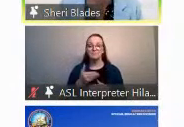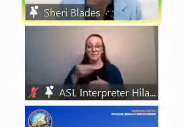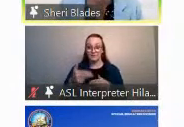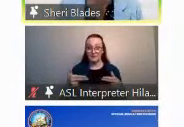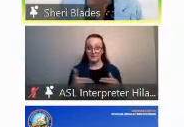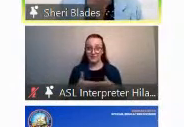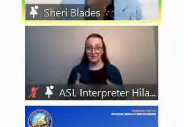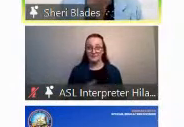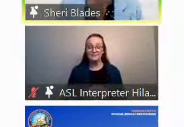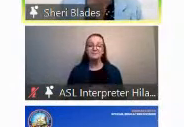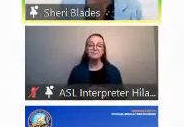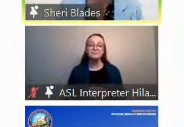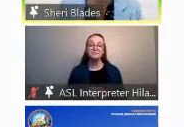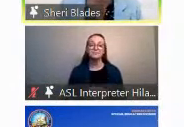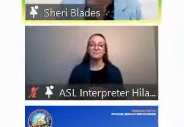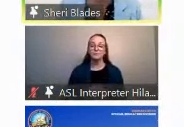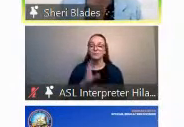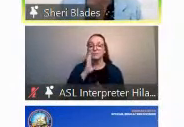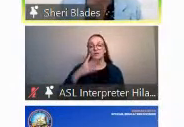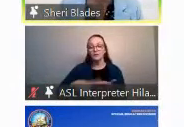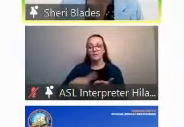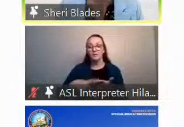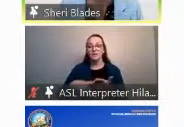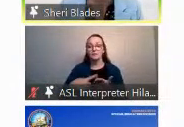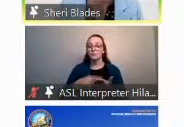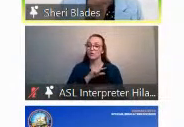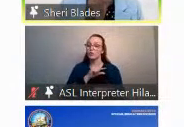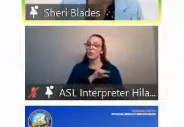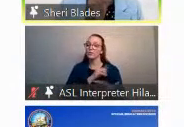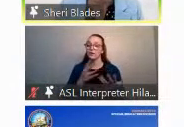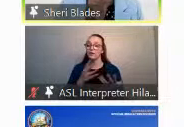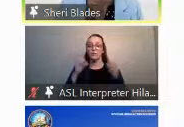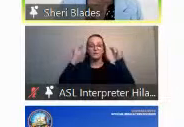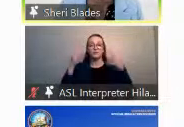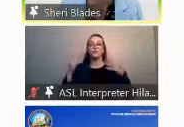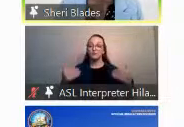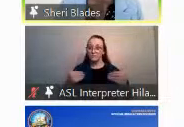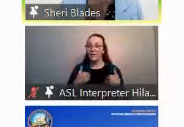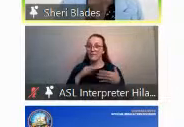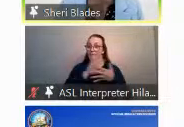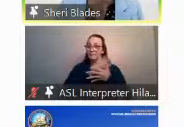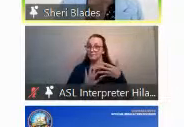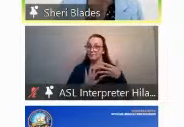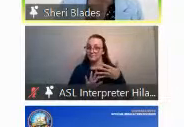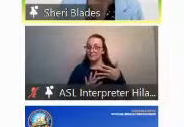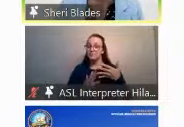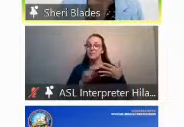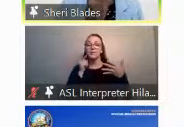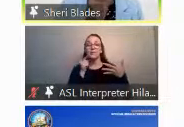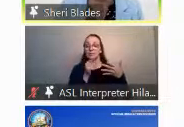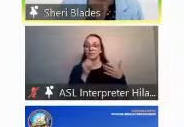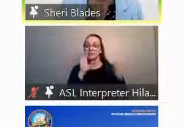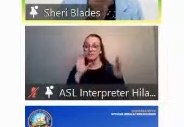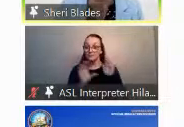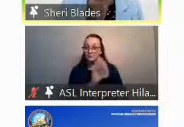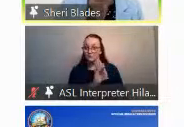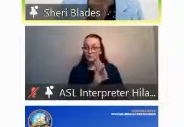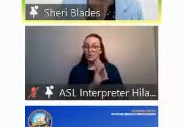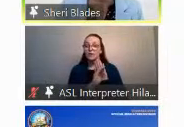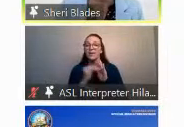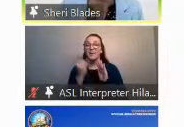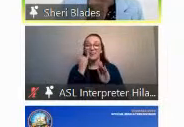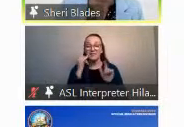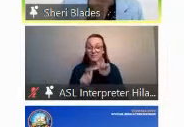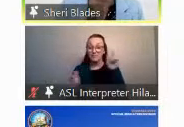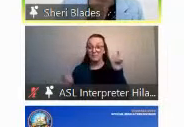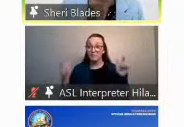Participants discussed the qualities they would like to see their teachers have. In this graphic, the larger the text size, the